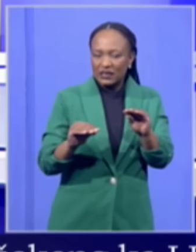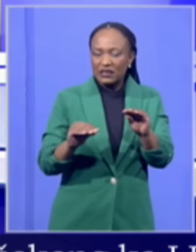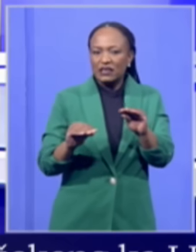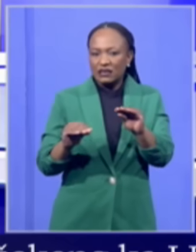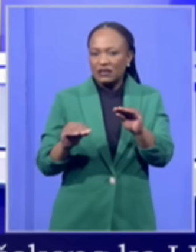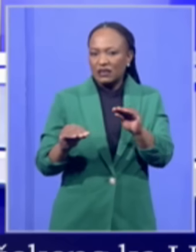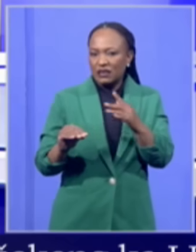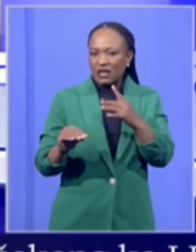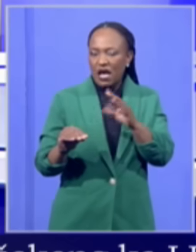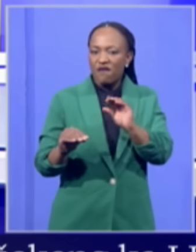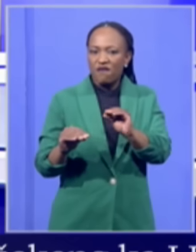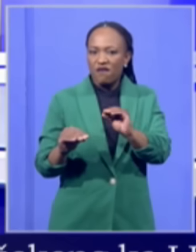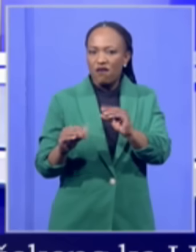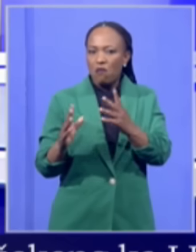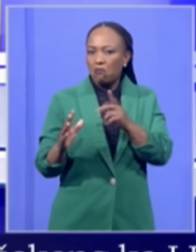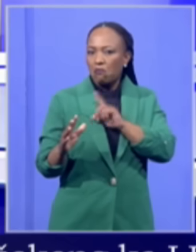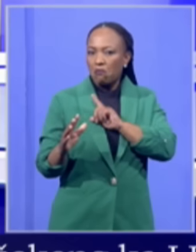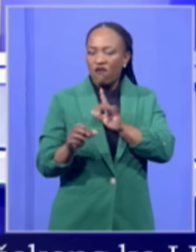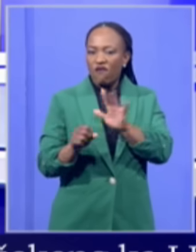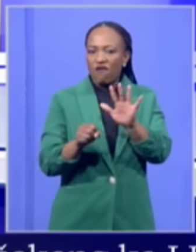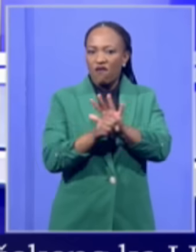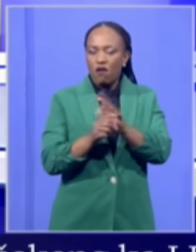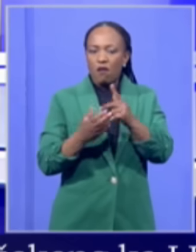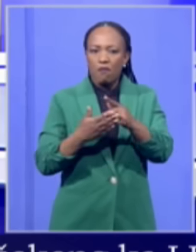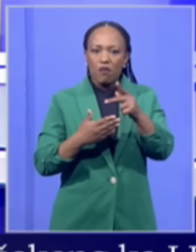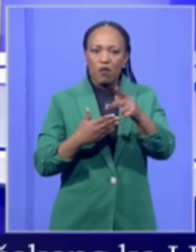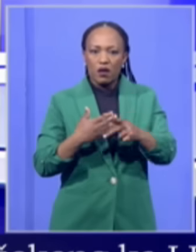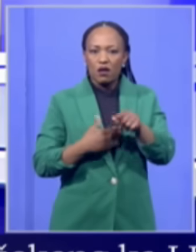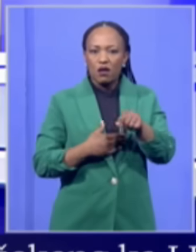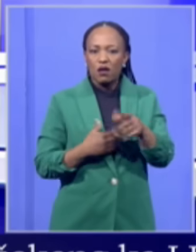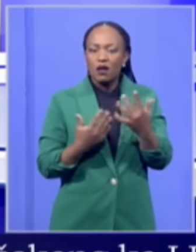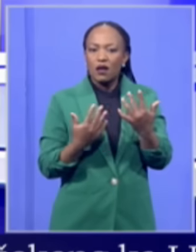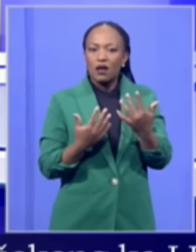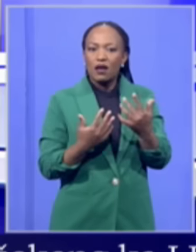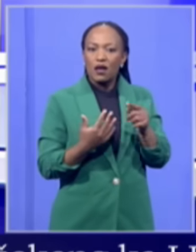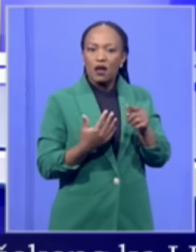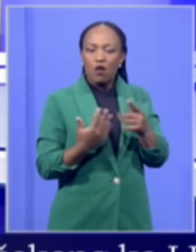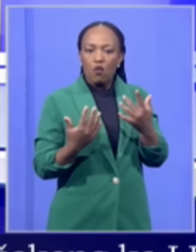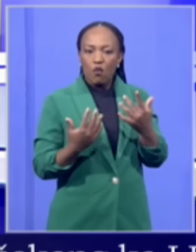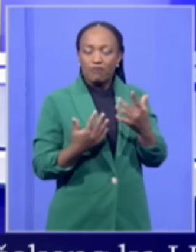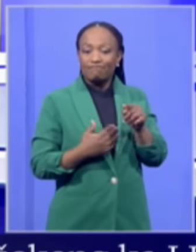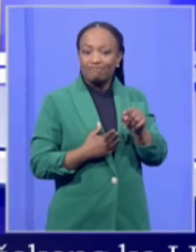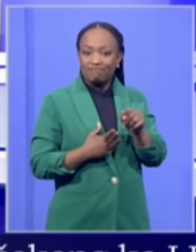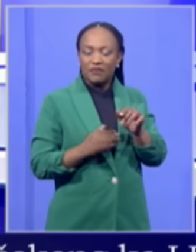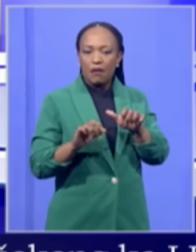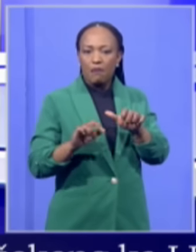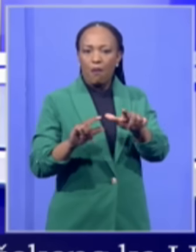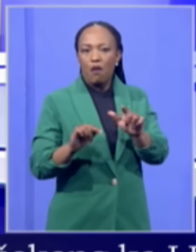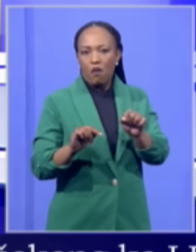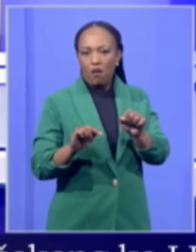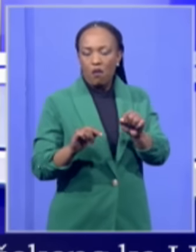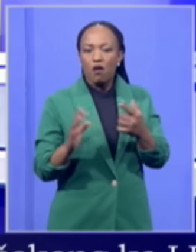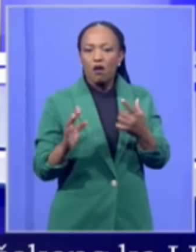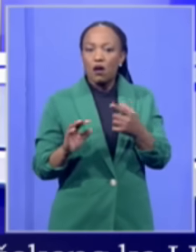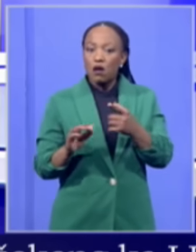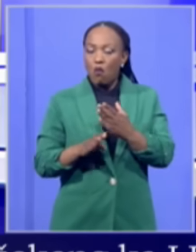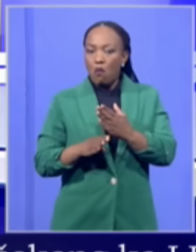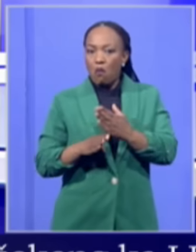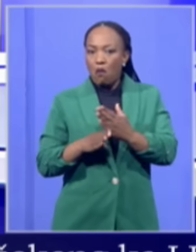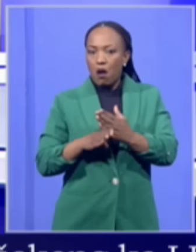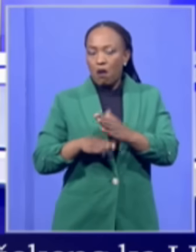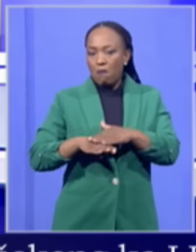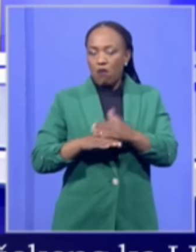balegego go phethagatša ka botlalo projeke ka lehlakoreng la yona ka Leboa. Eupša ba phegelela gore mošomo o mongwe o